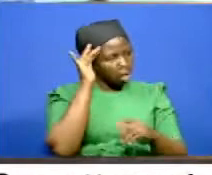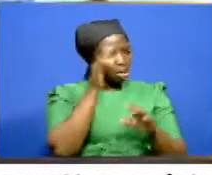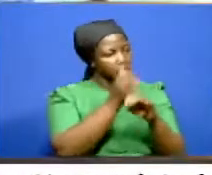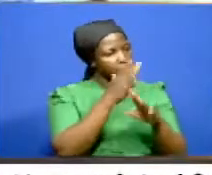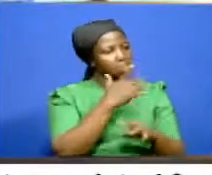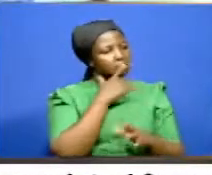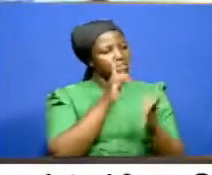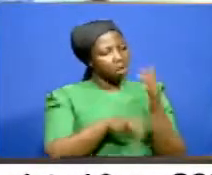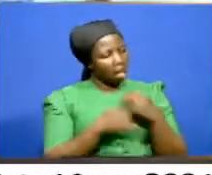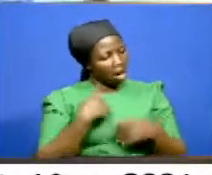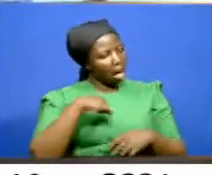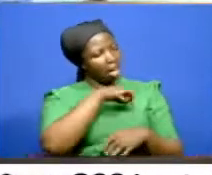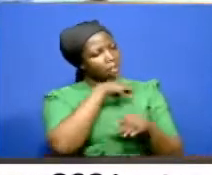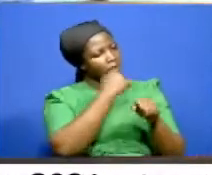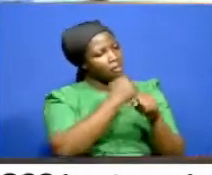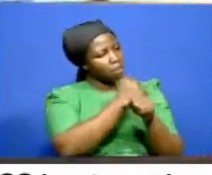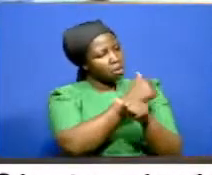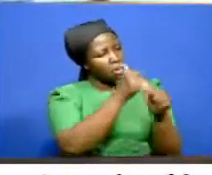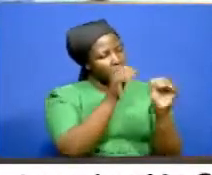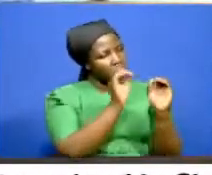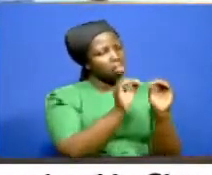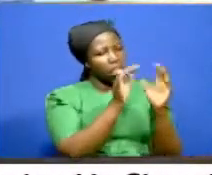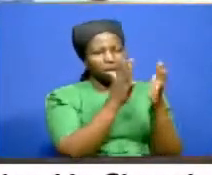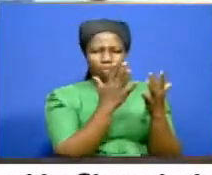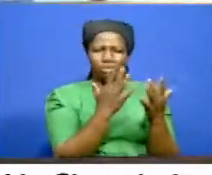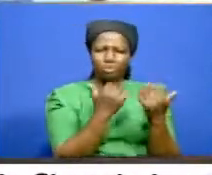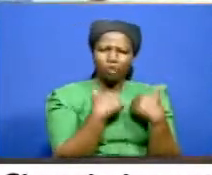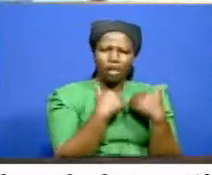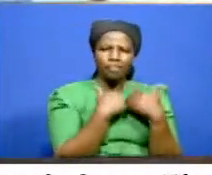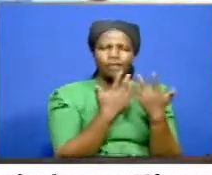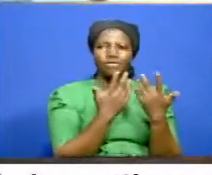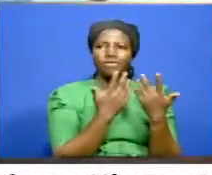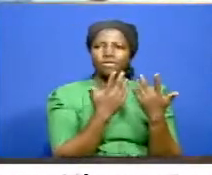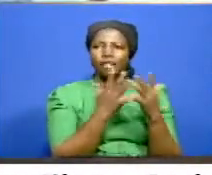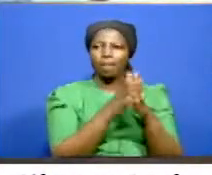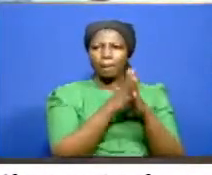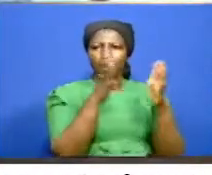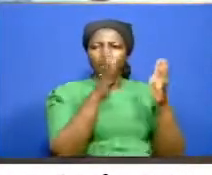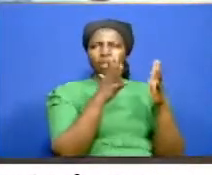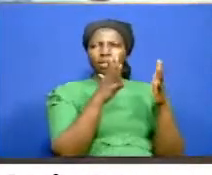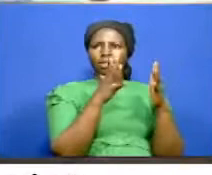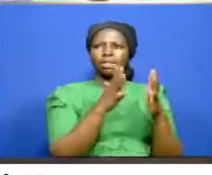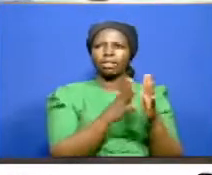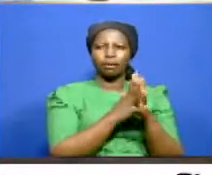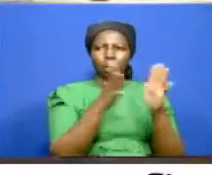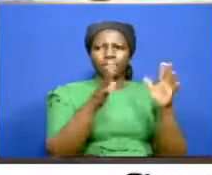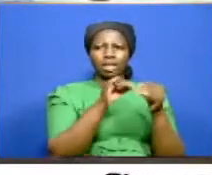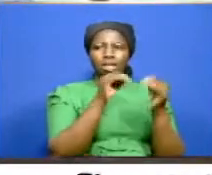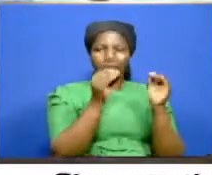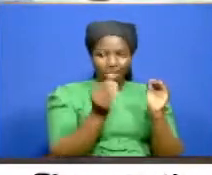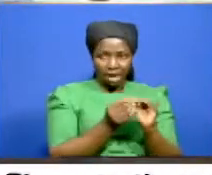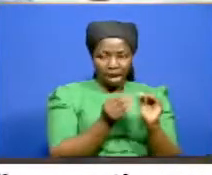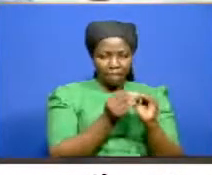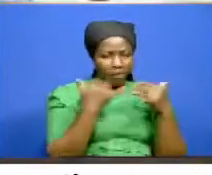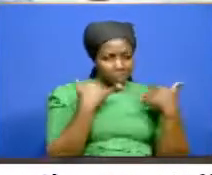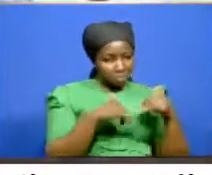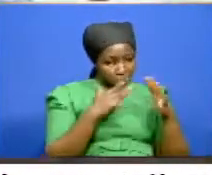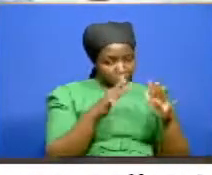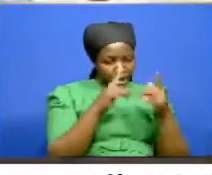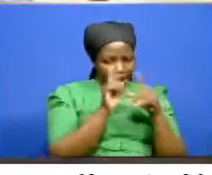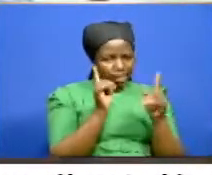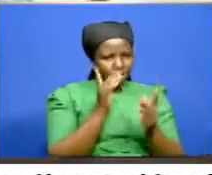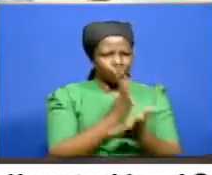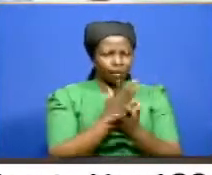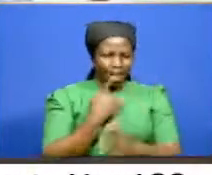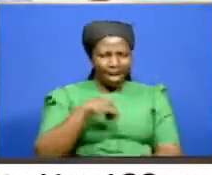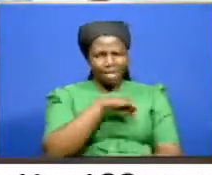did not do well in terms of recruitment, in terms of we have a, you know, a bigger pool, a very big pool actually of football players, but we're